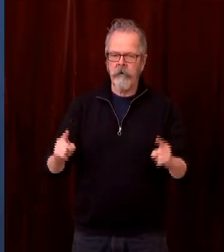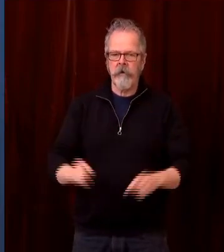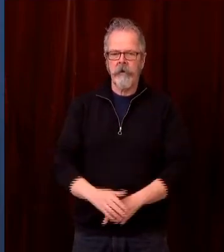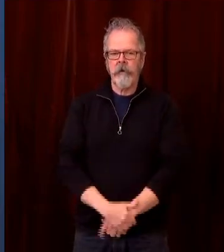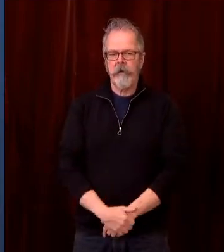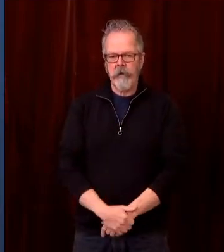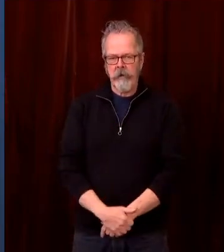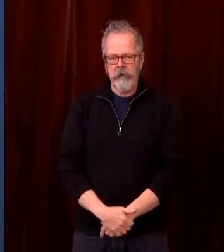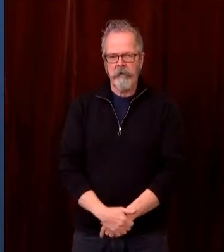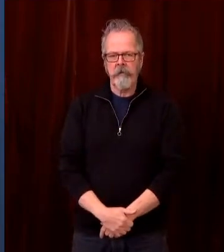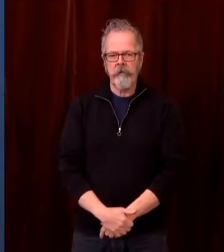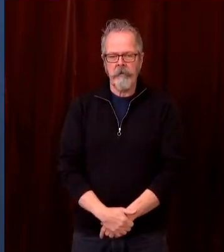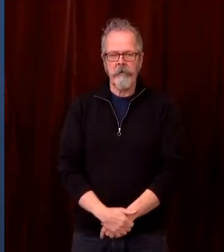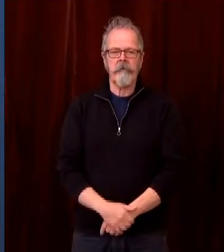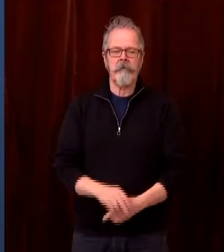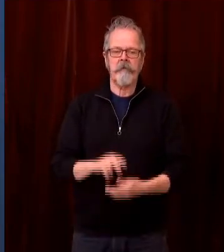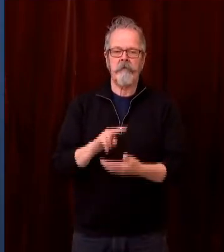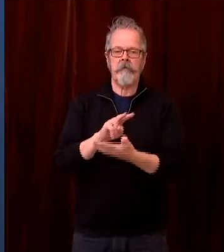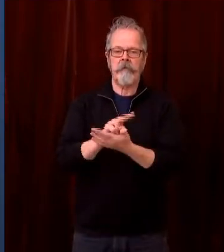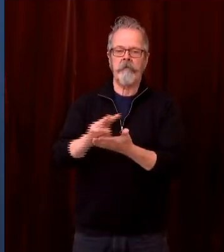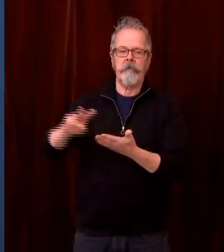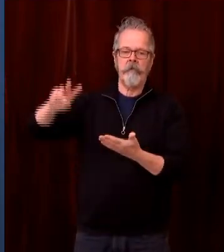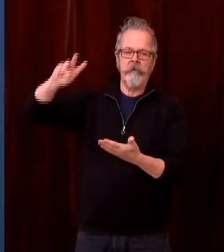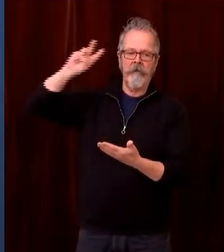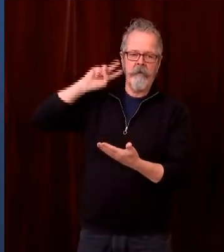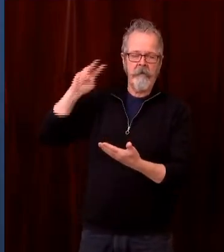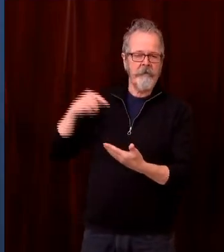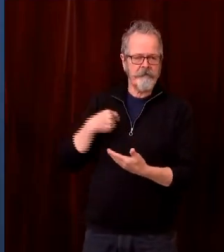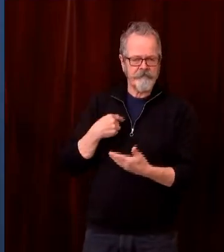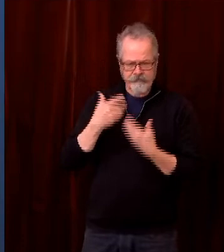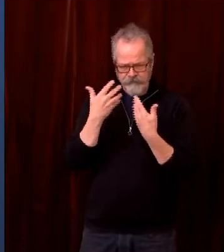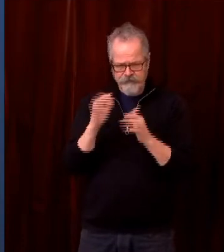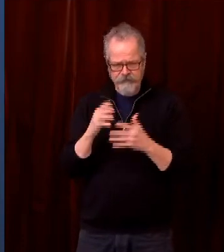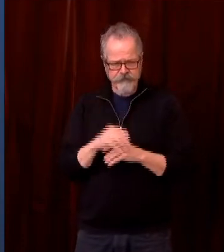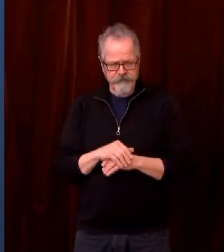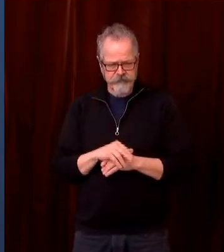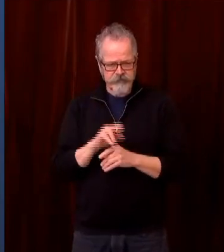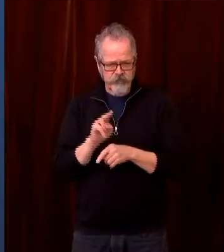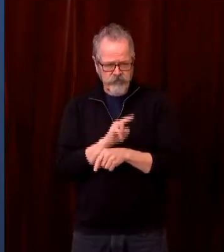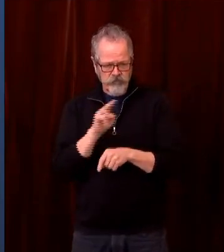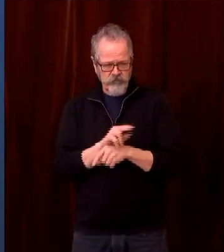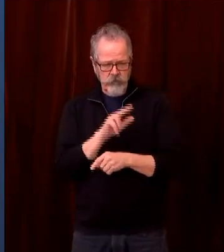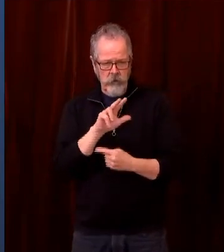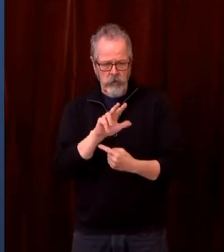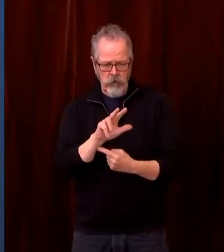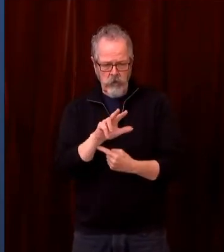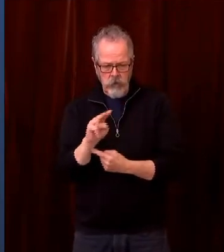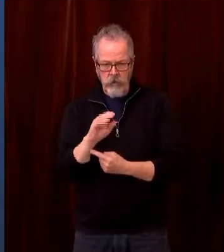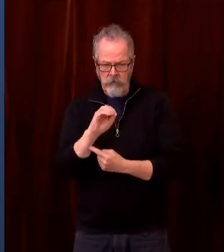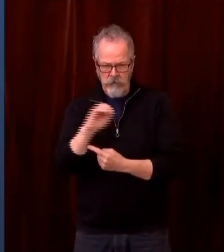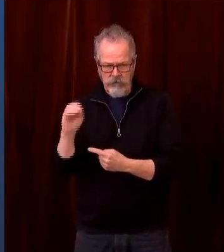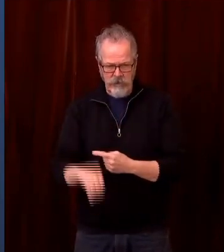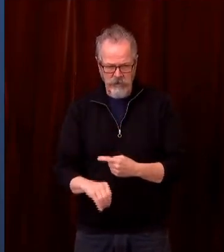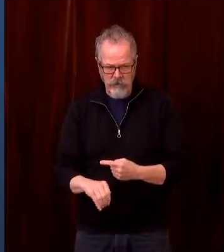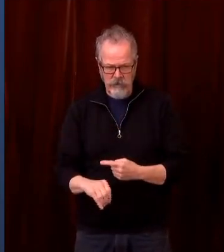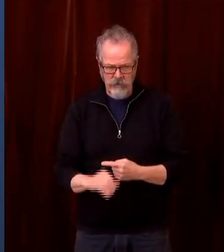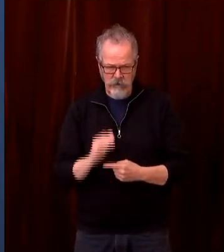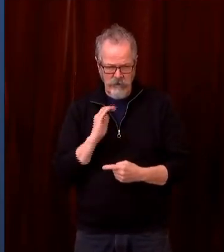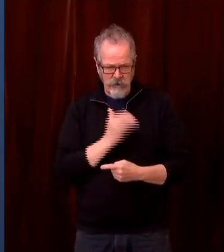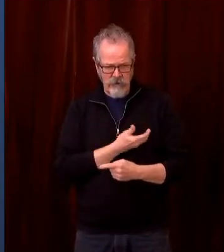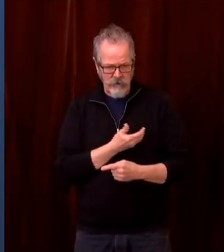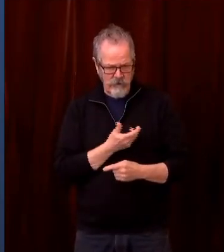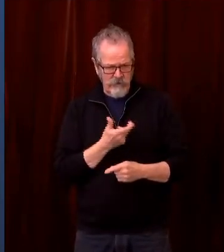up to 57% of the doses have been actually delivered. And this will continue to go up